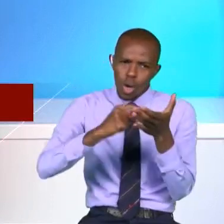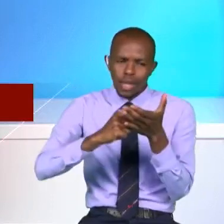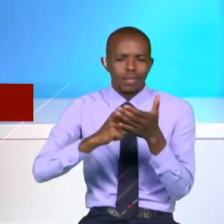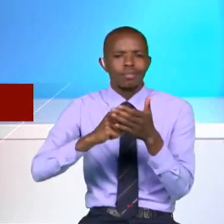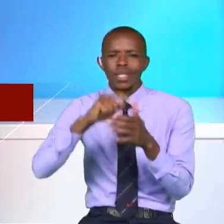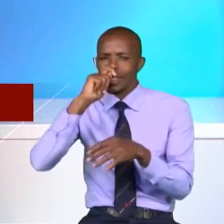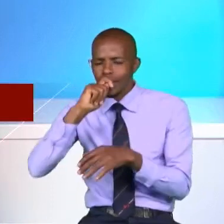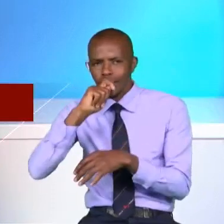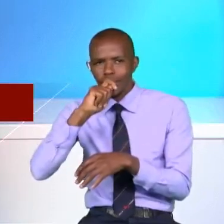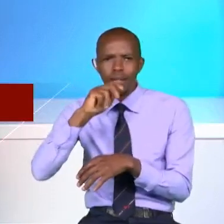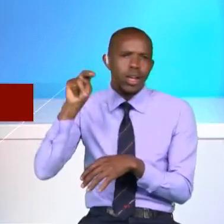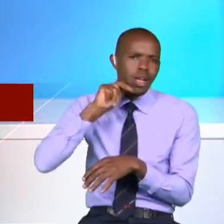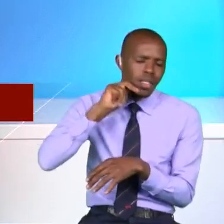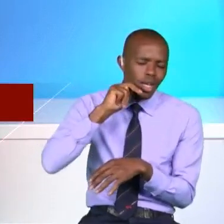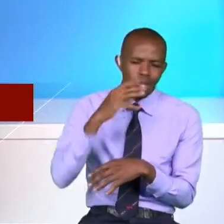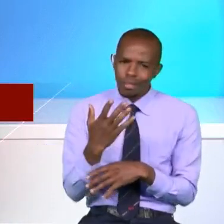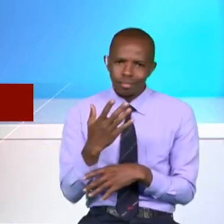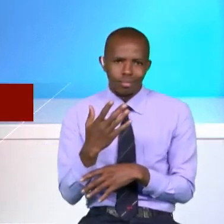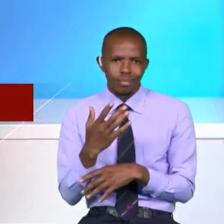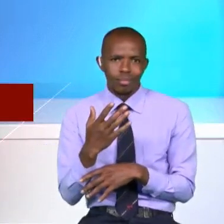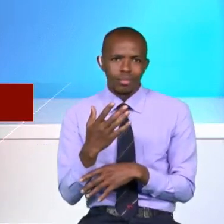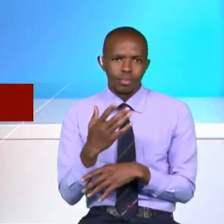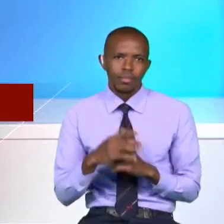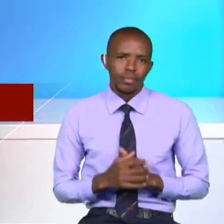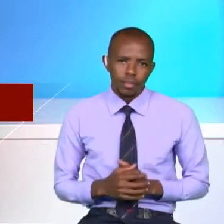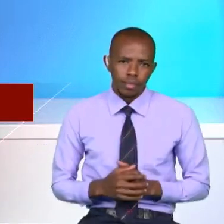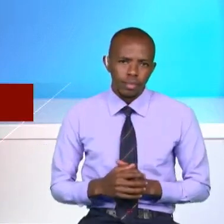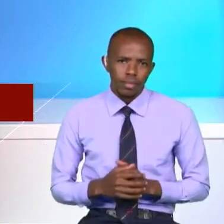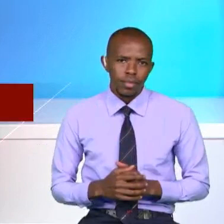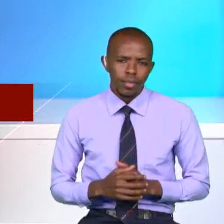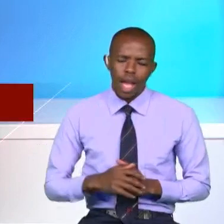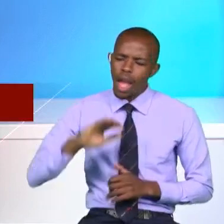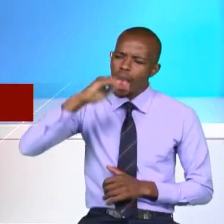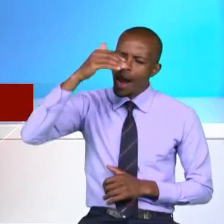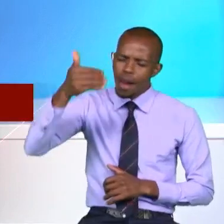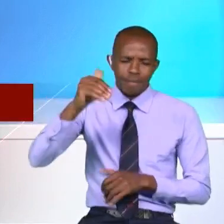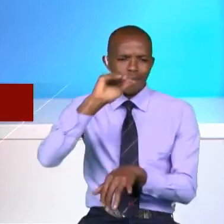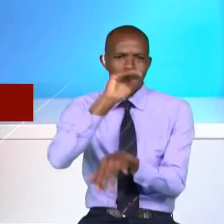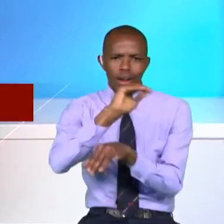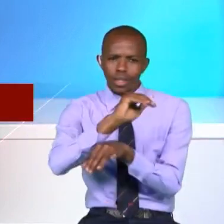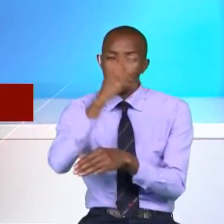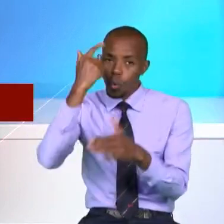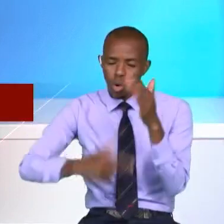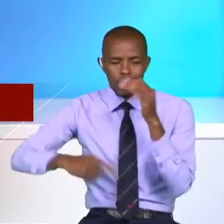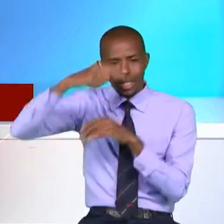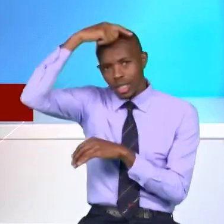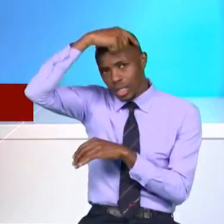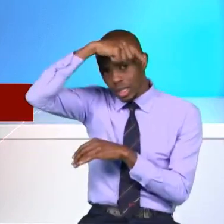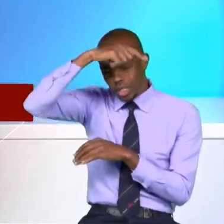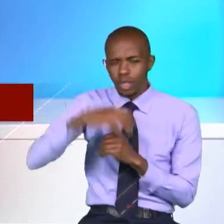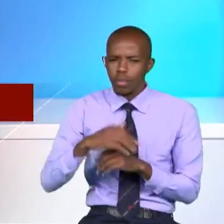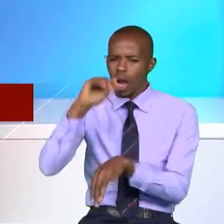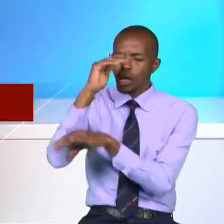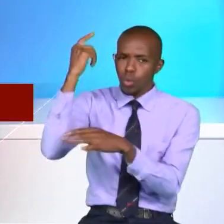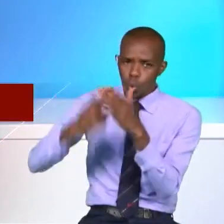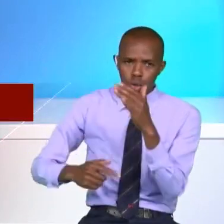Nigeria, I've done productions in India. I've been all over the place. I've never been asked for a degree. What I've been asked